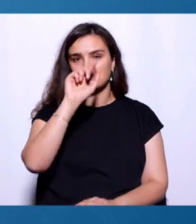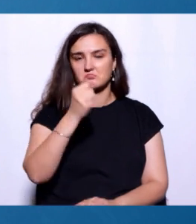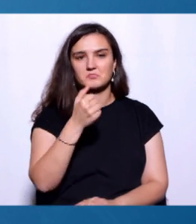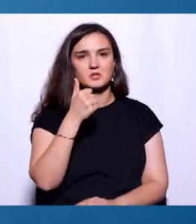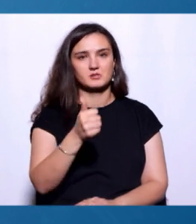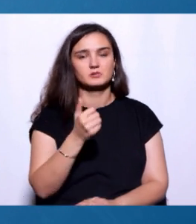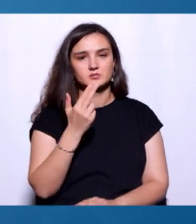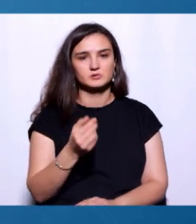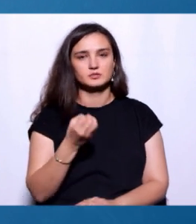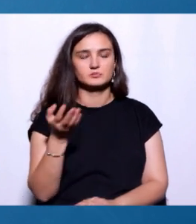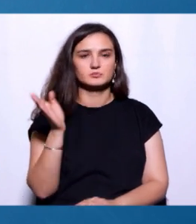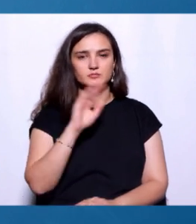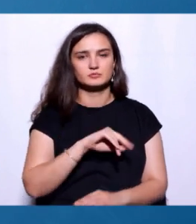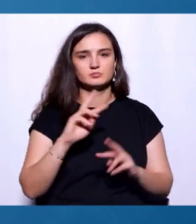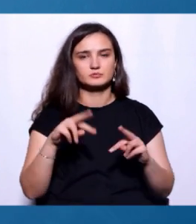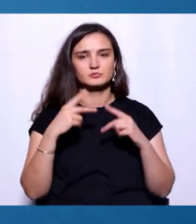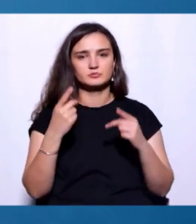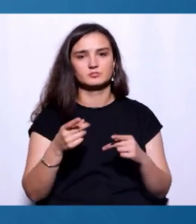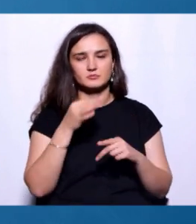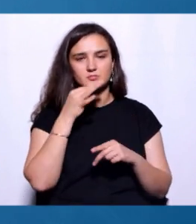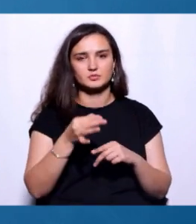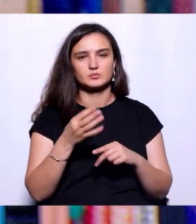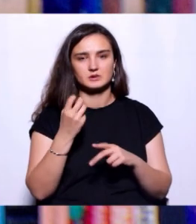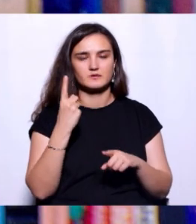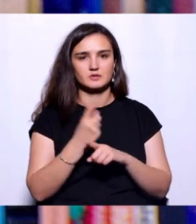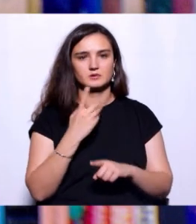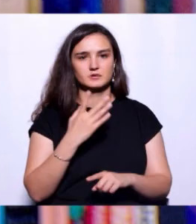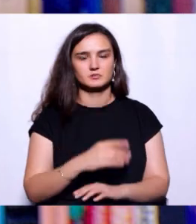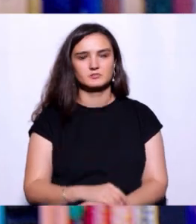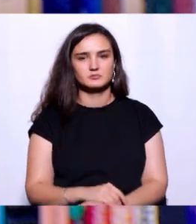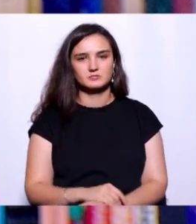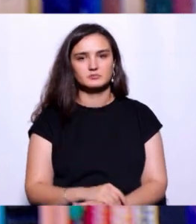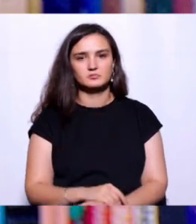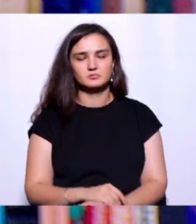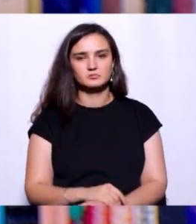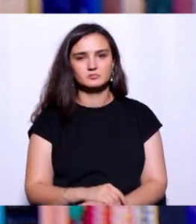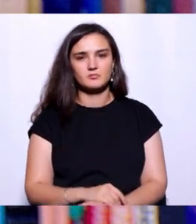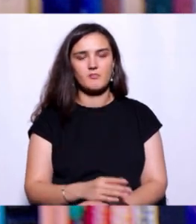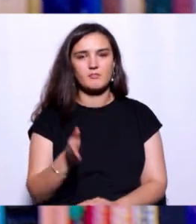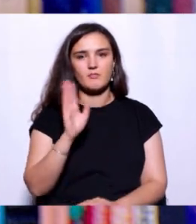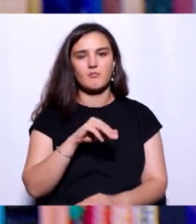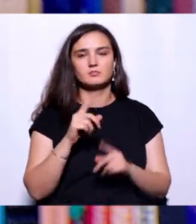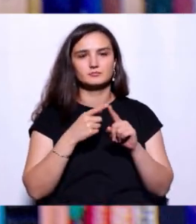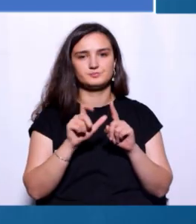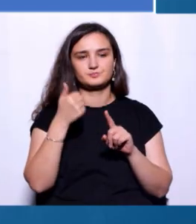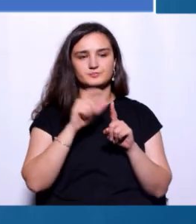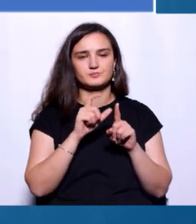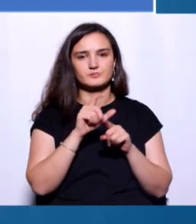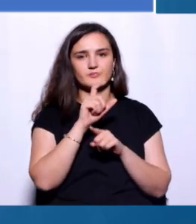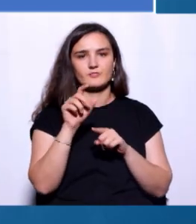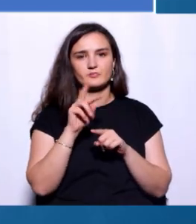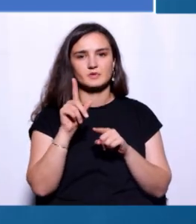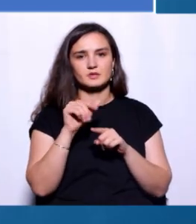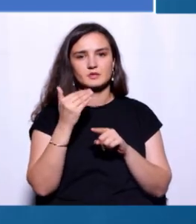Thank you. And now let's go through the answers one more time. For yeah? sure. Okay. So for the first one,